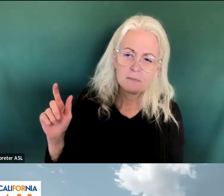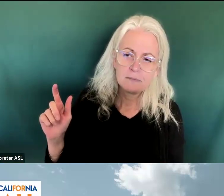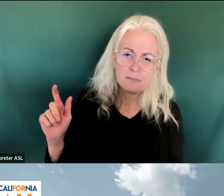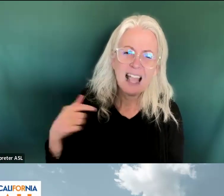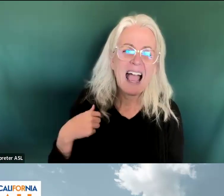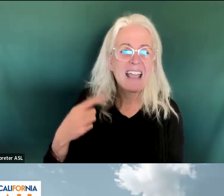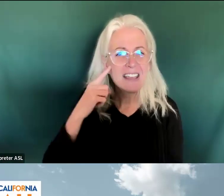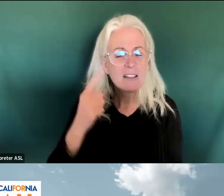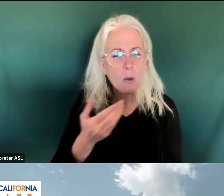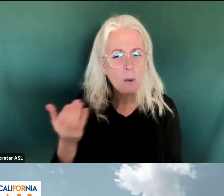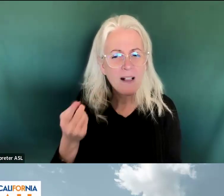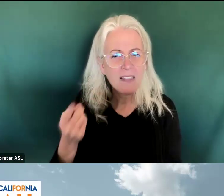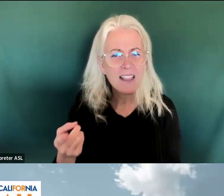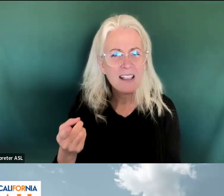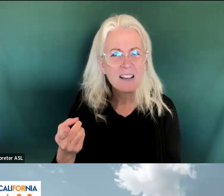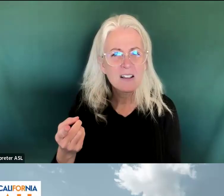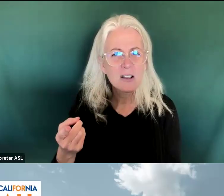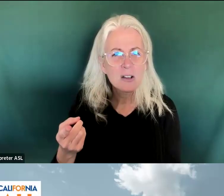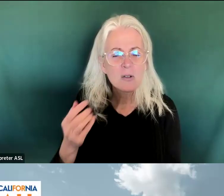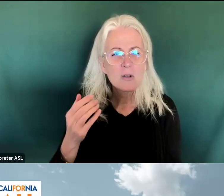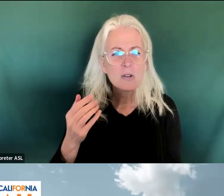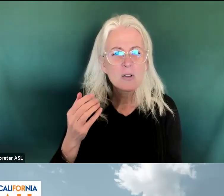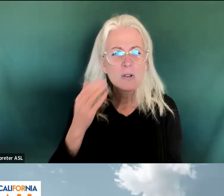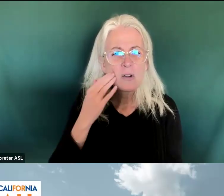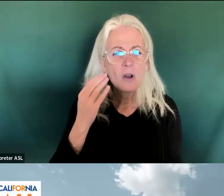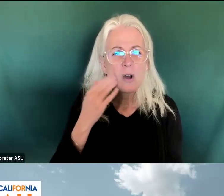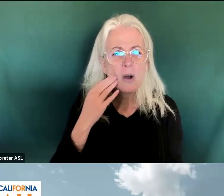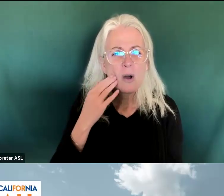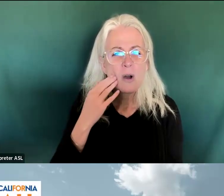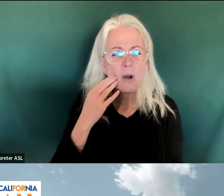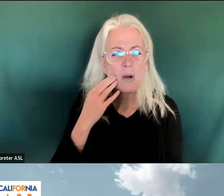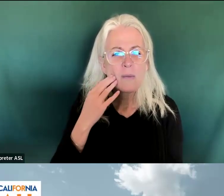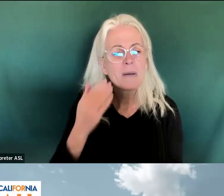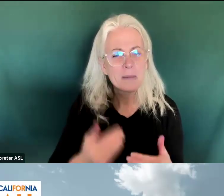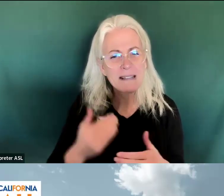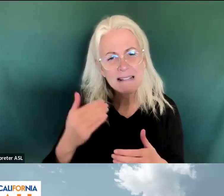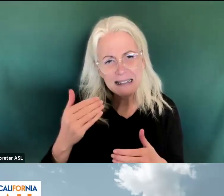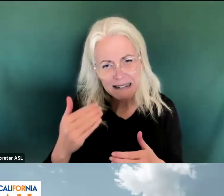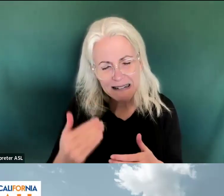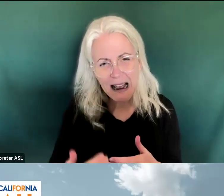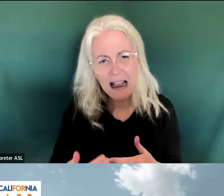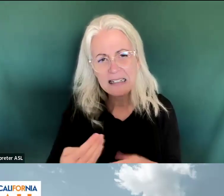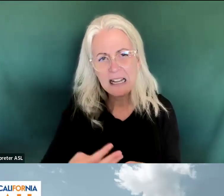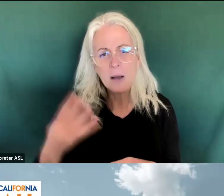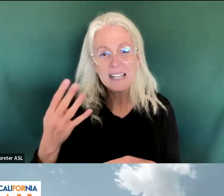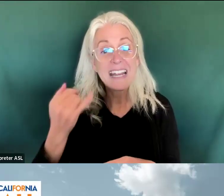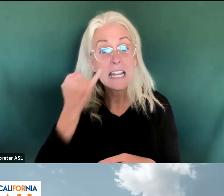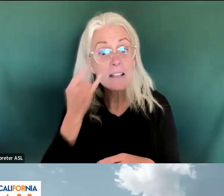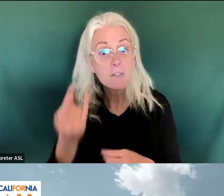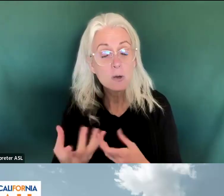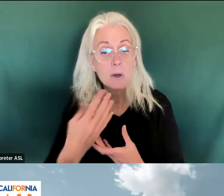think the one thing that you would know is that you would be in the next iteration if you participated in the